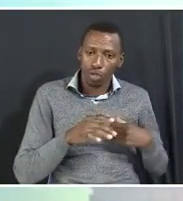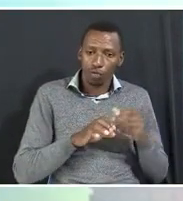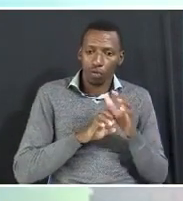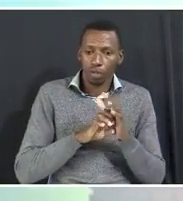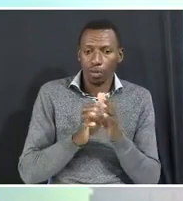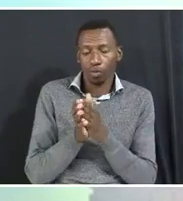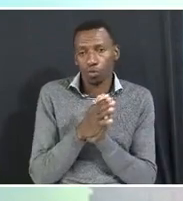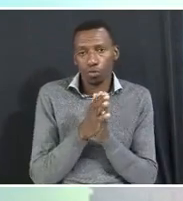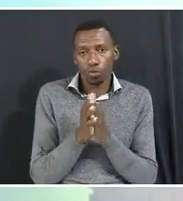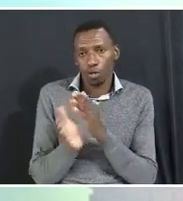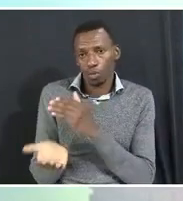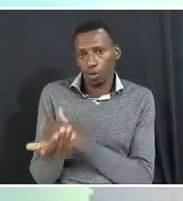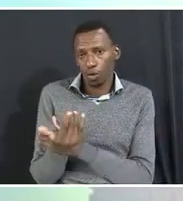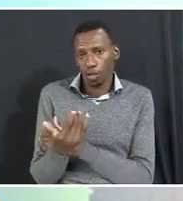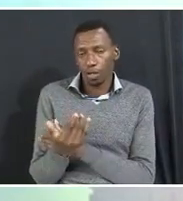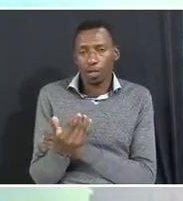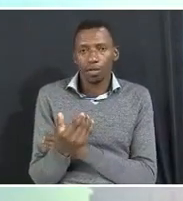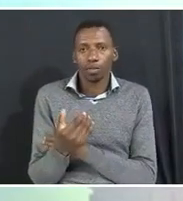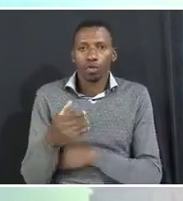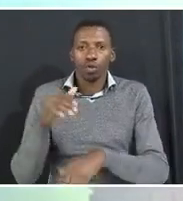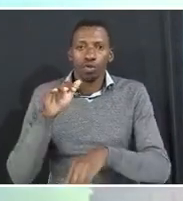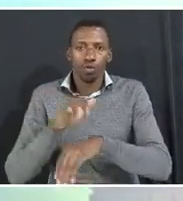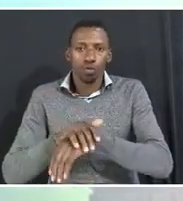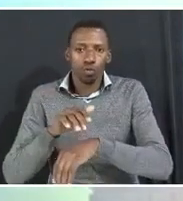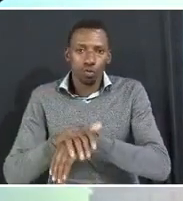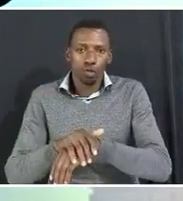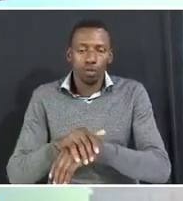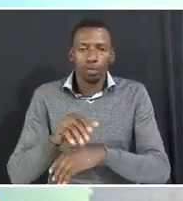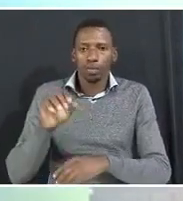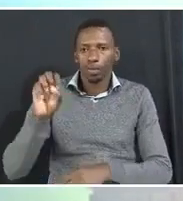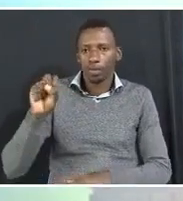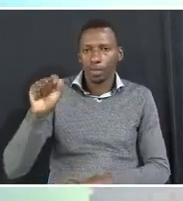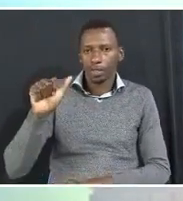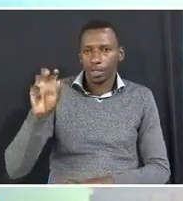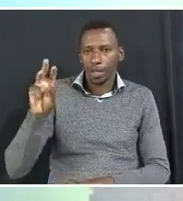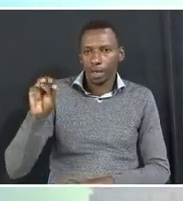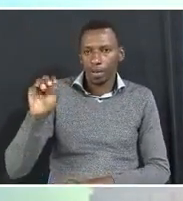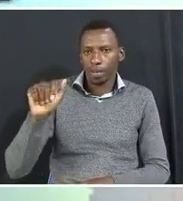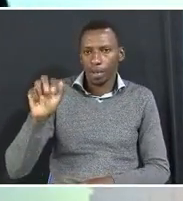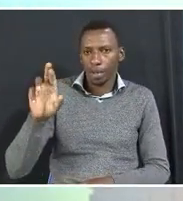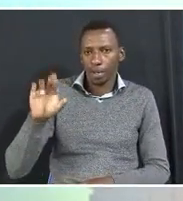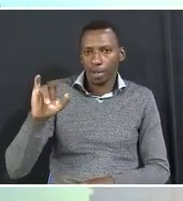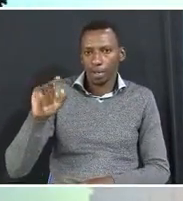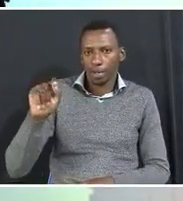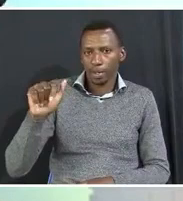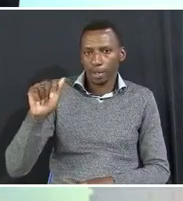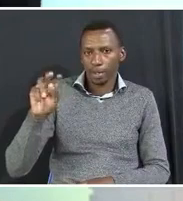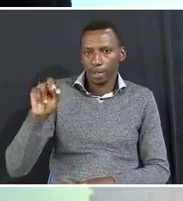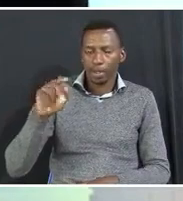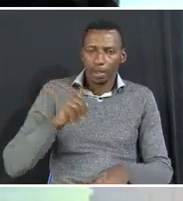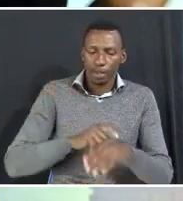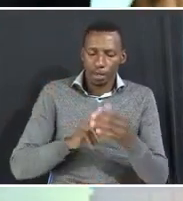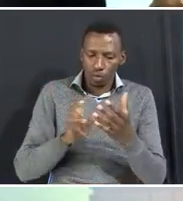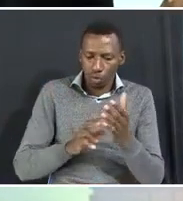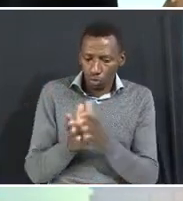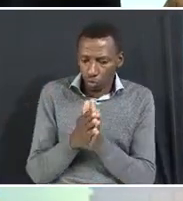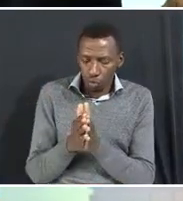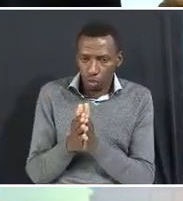morning of the Samaritan, you know, when you read the story of the Samaritan, all the four characters, they